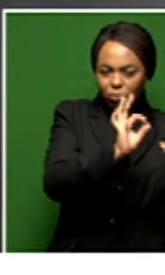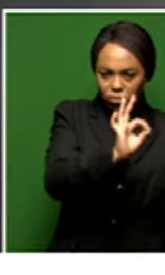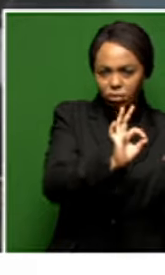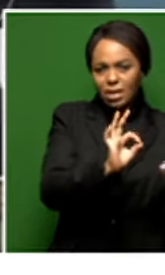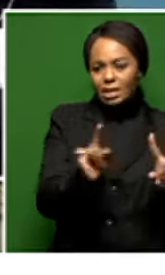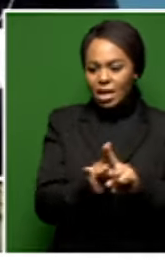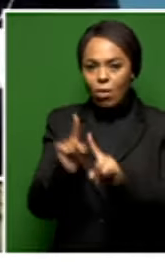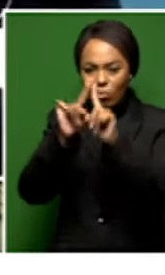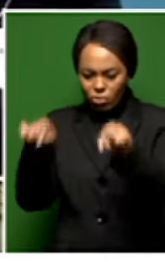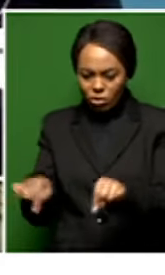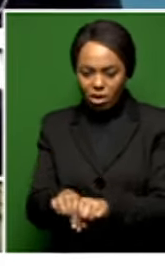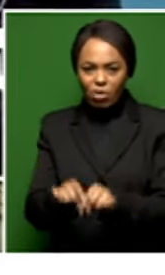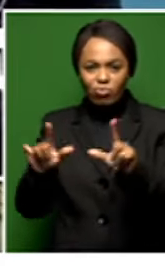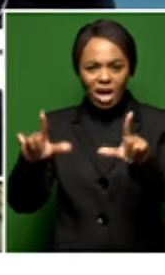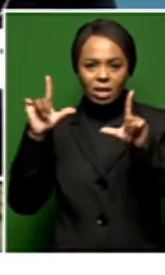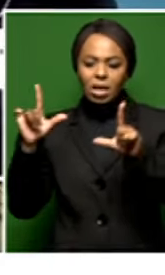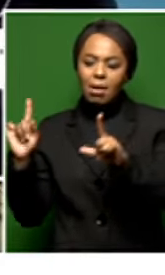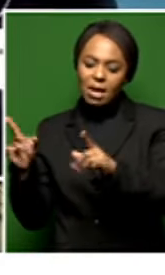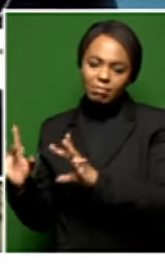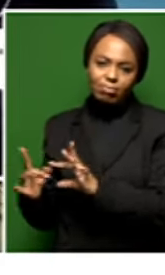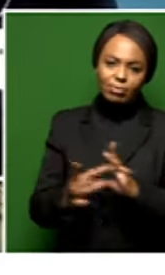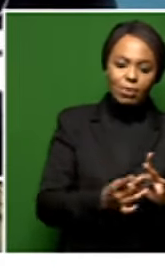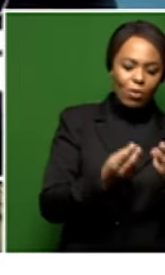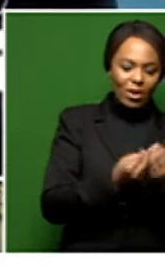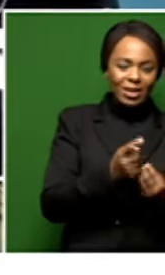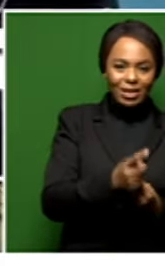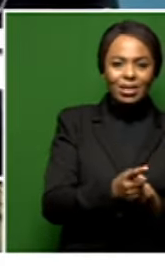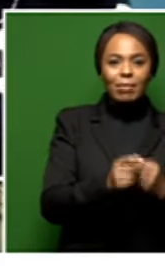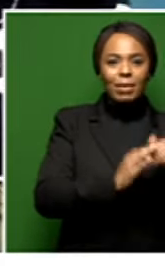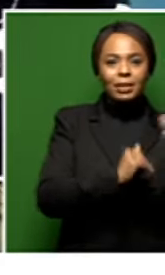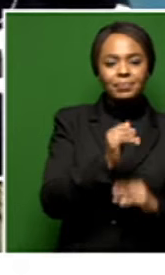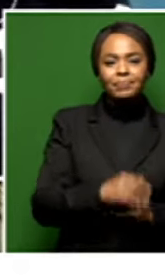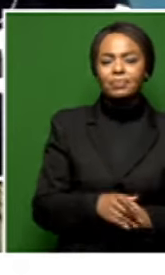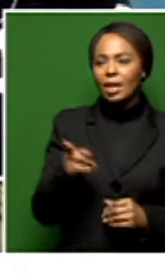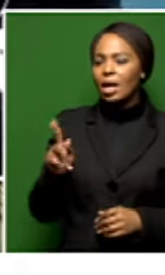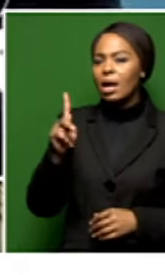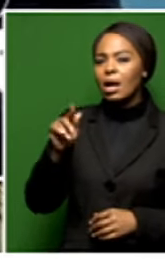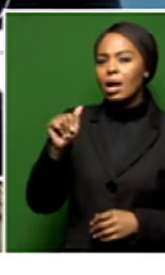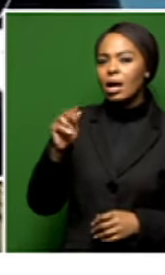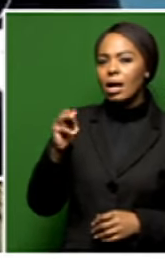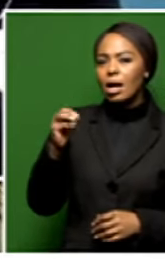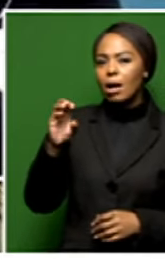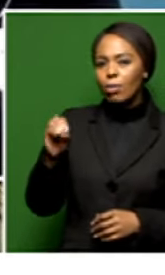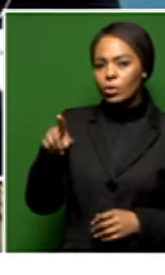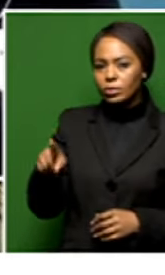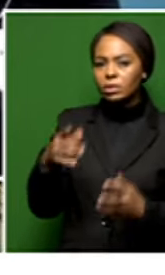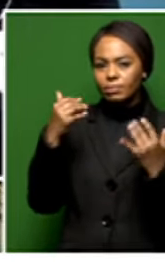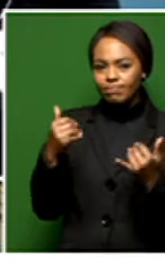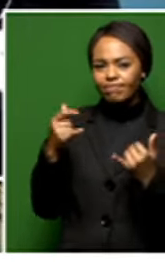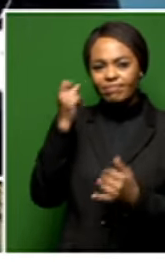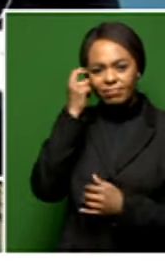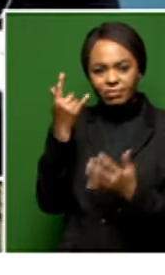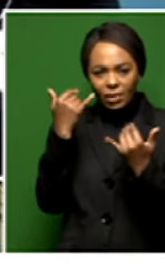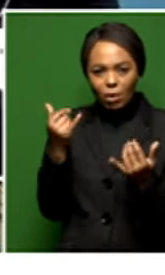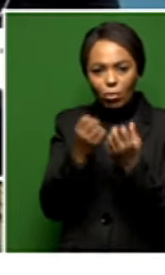And we heard Kamogelo say earlier that this project has assumed this storytelling concept. I mean, there's a story behind the kind